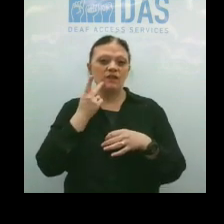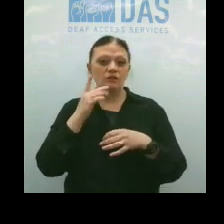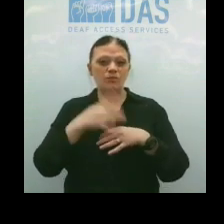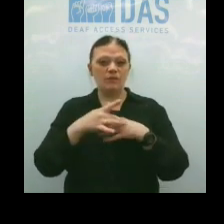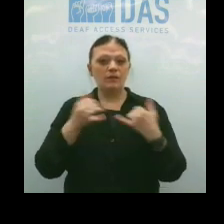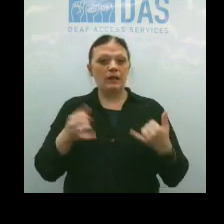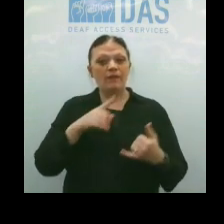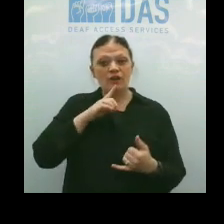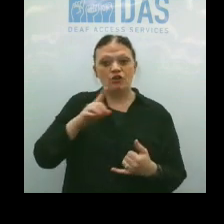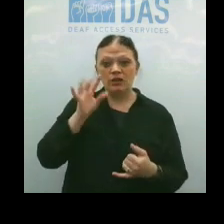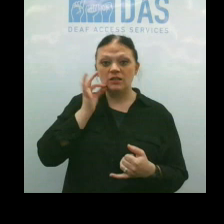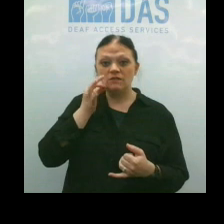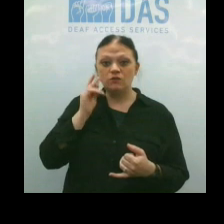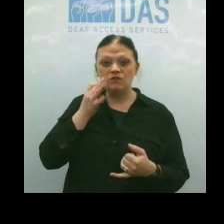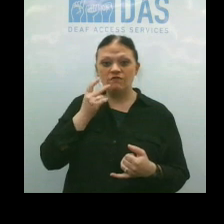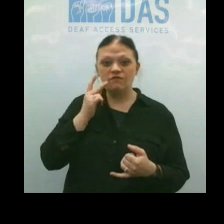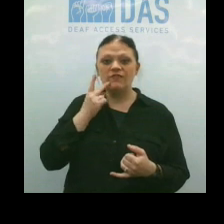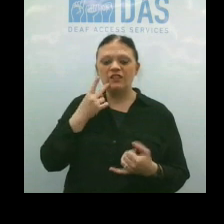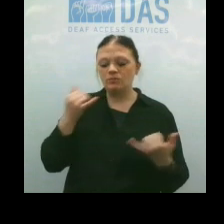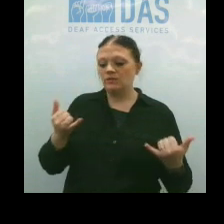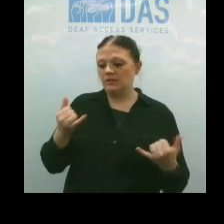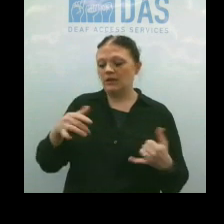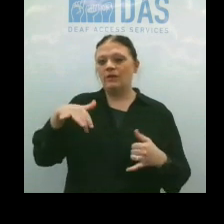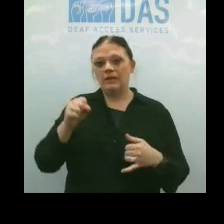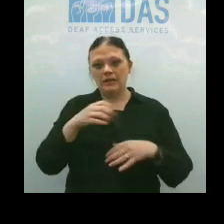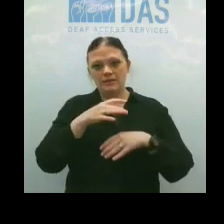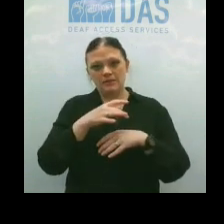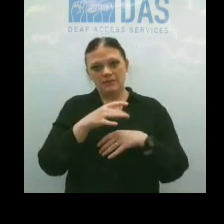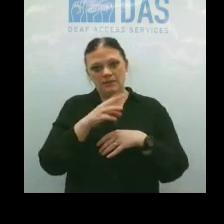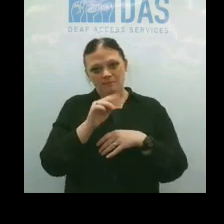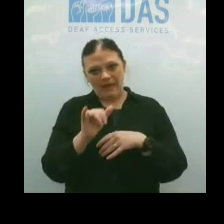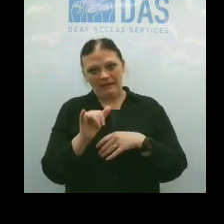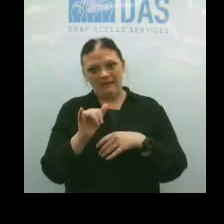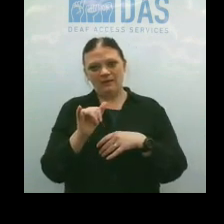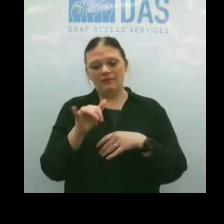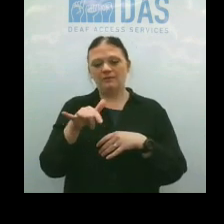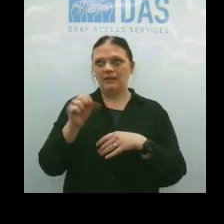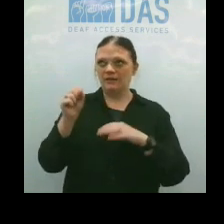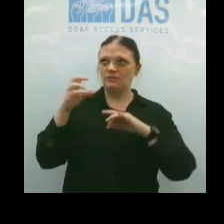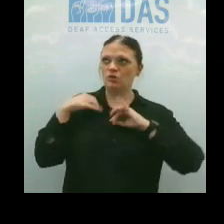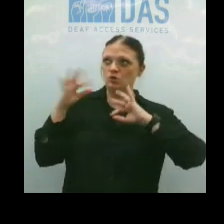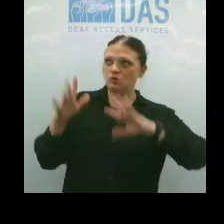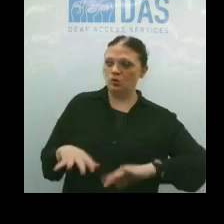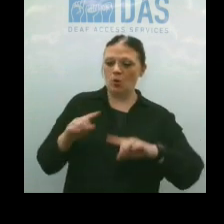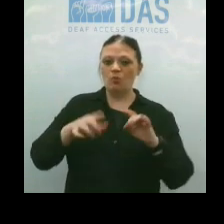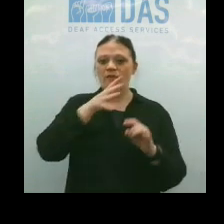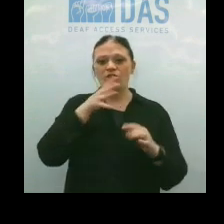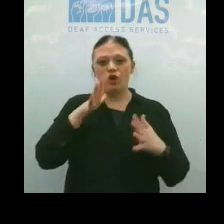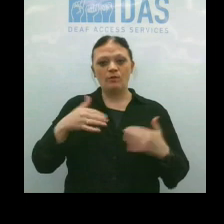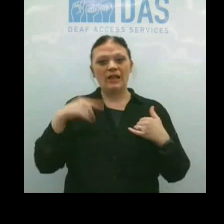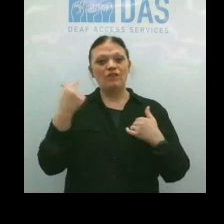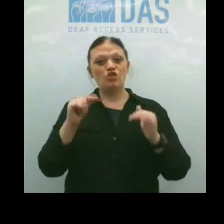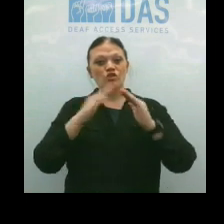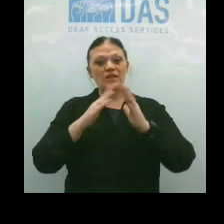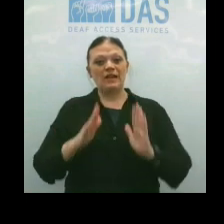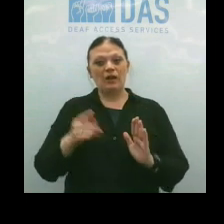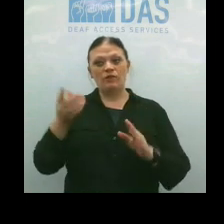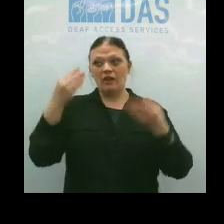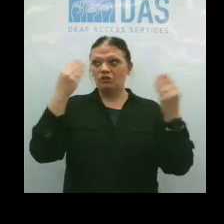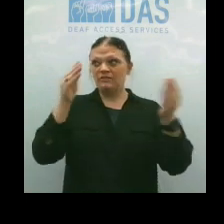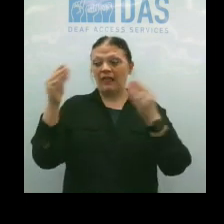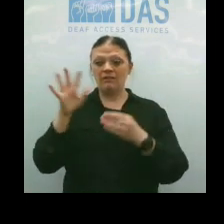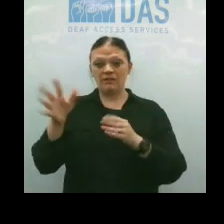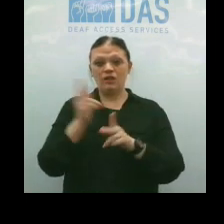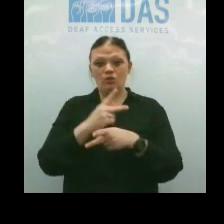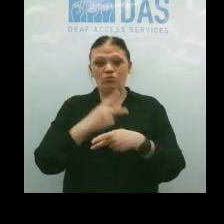is produce available now. Yes, it's May and it's snowing out, but our farmers have greenhouses and they're selling their grown product right